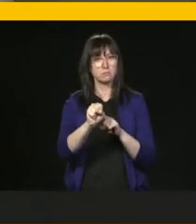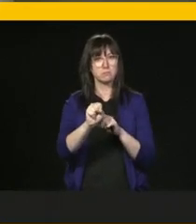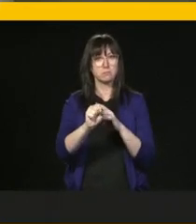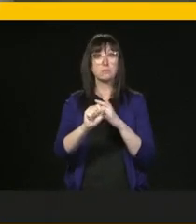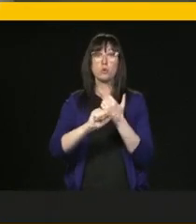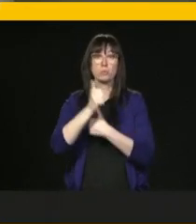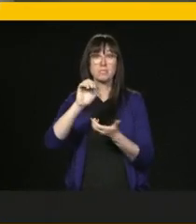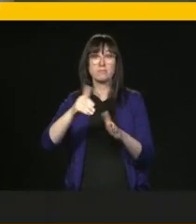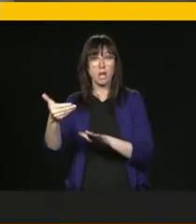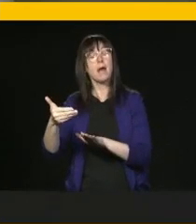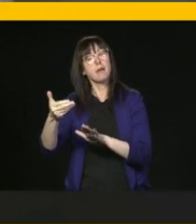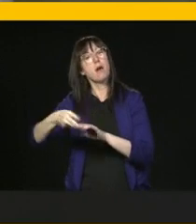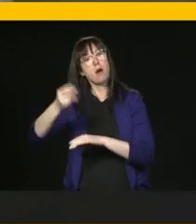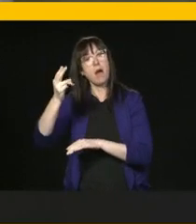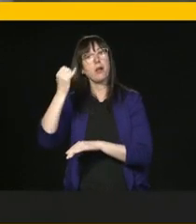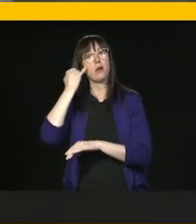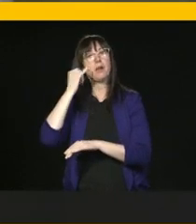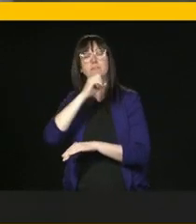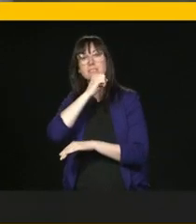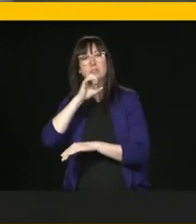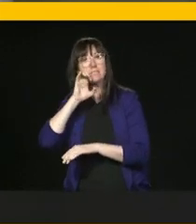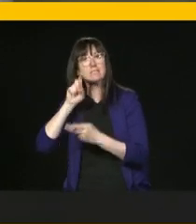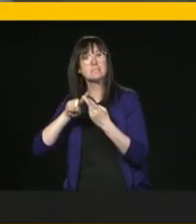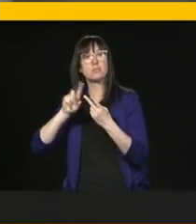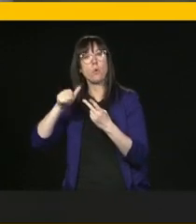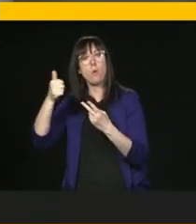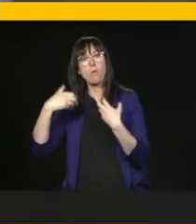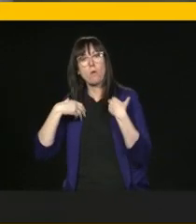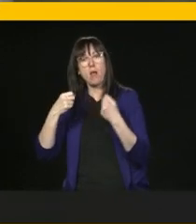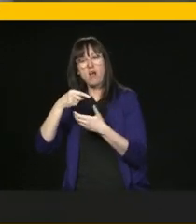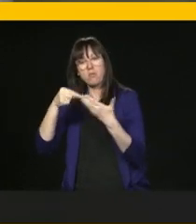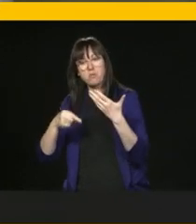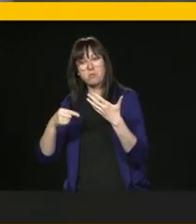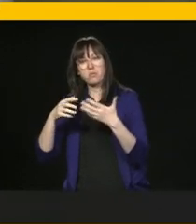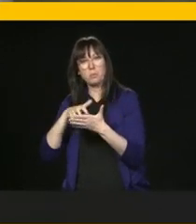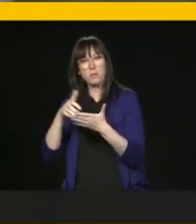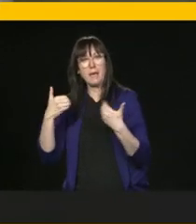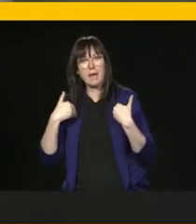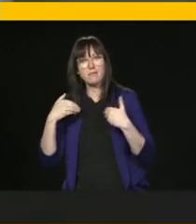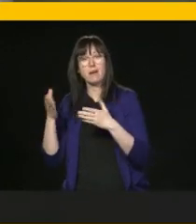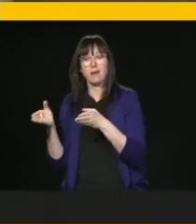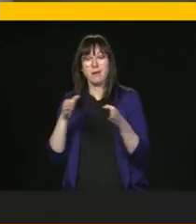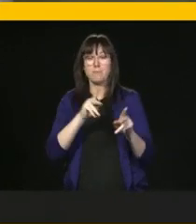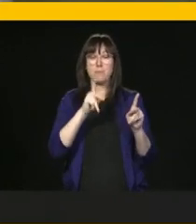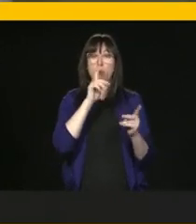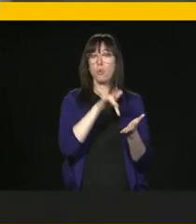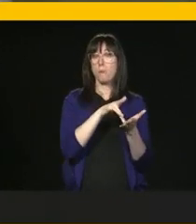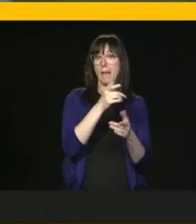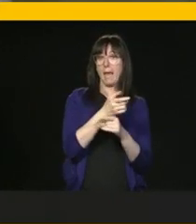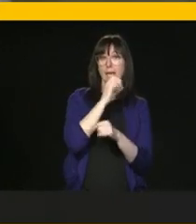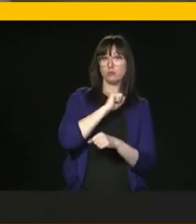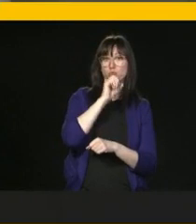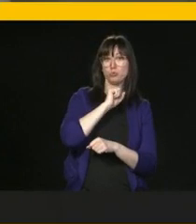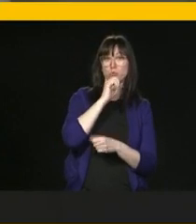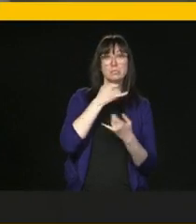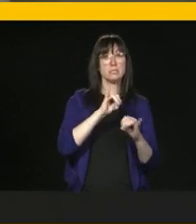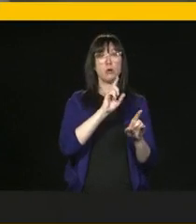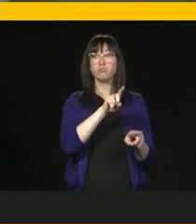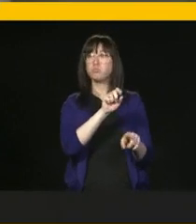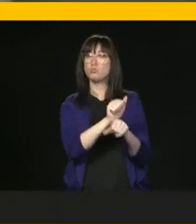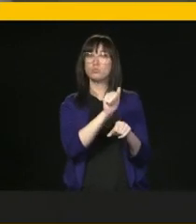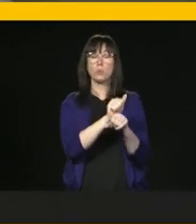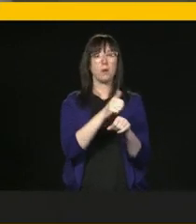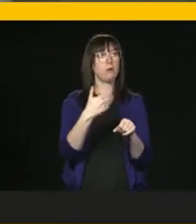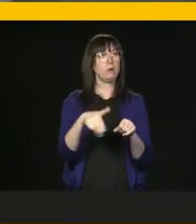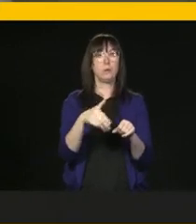or you have underlying conditions. But even for those people that are middle-aged, there are significant complications for about 15% of